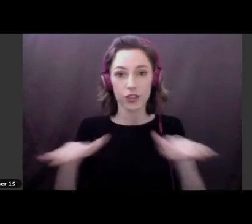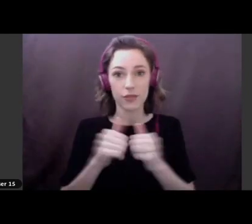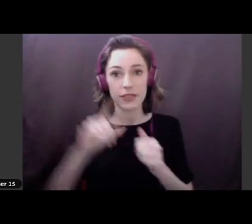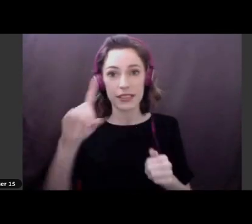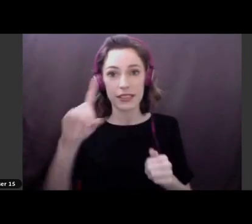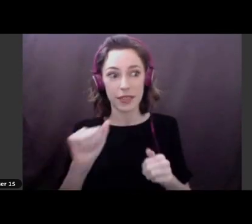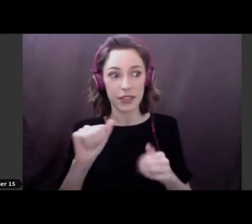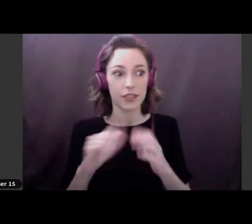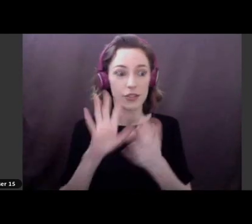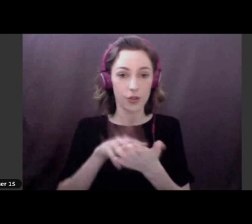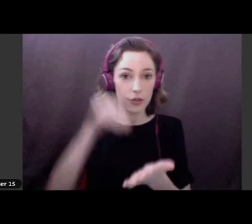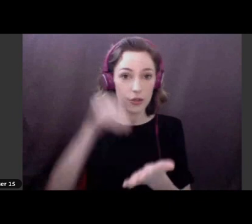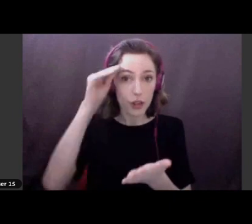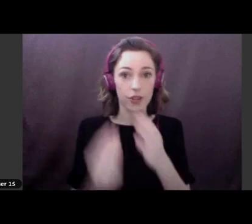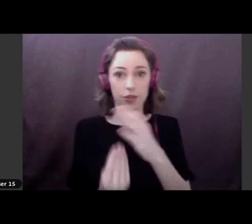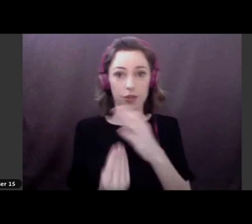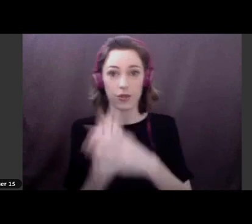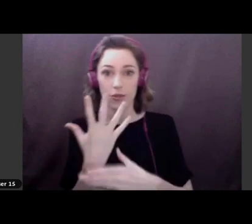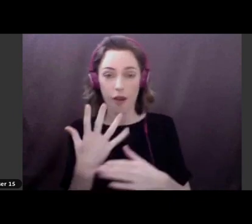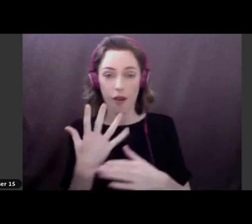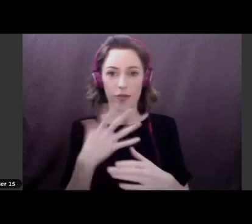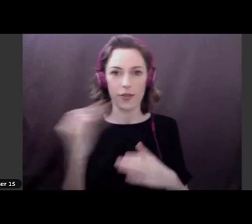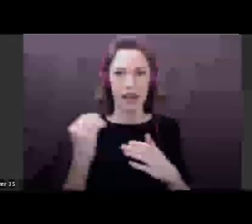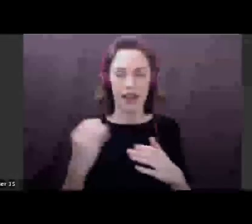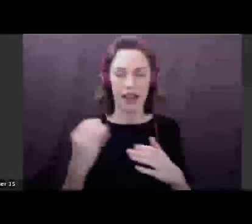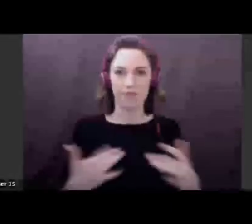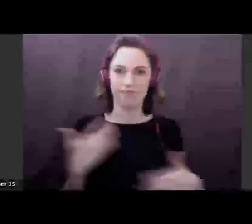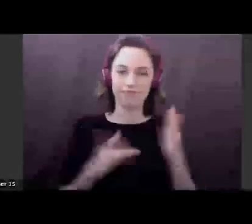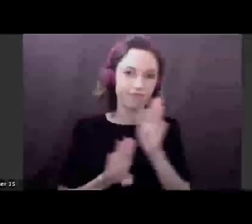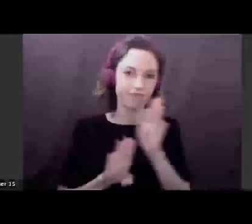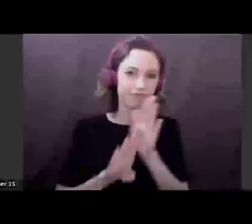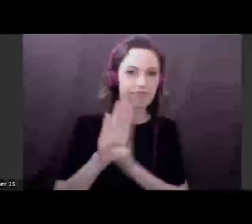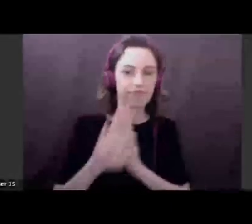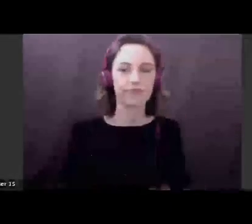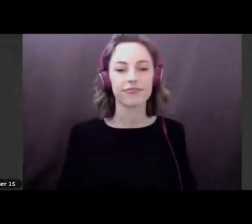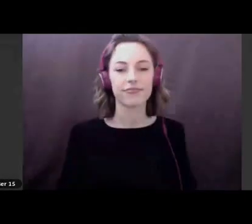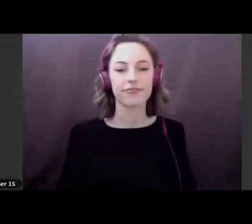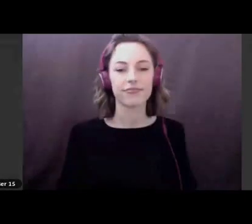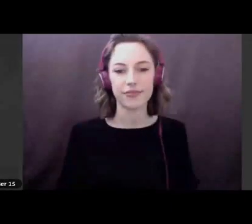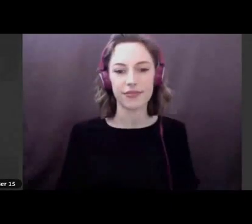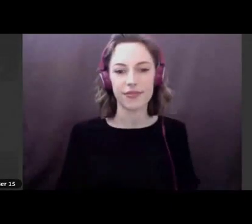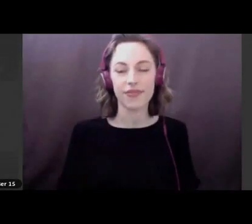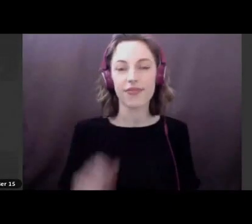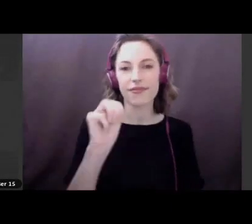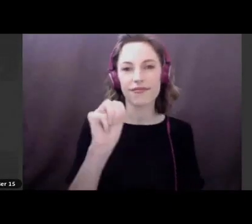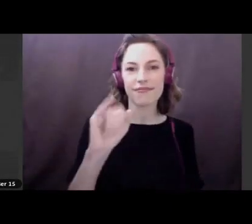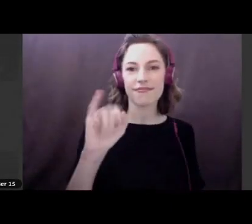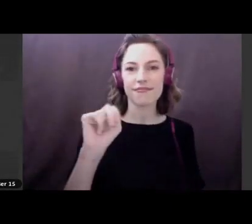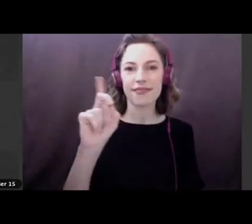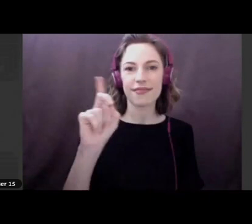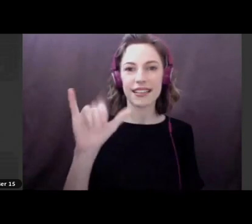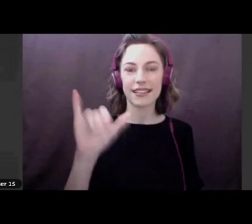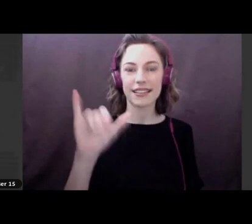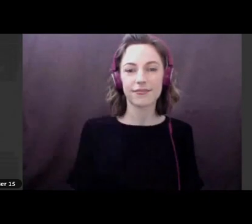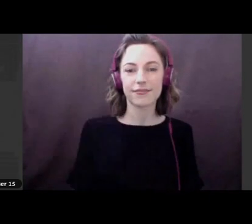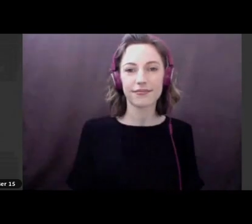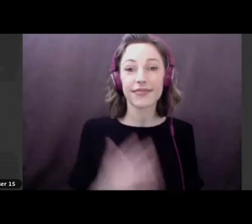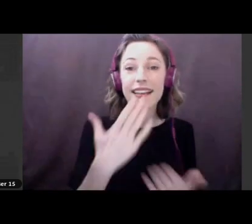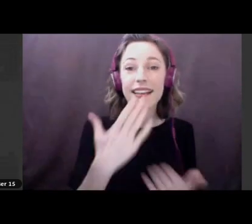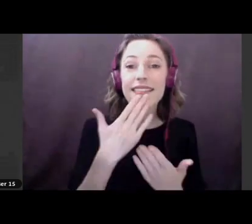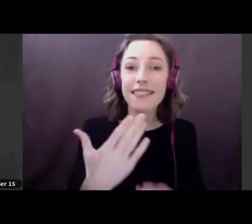Thank you so much, Catherine. We are so happy you're here joining us today, and thank you for kicking us